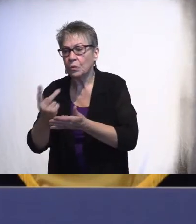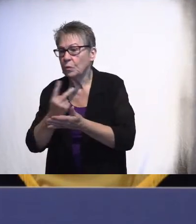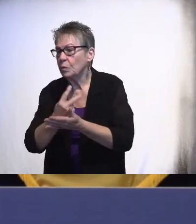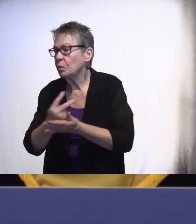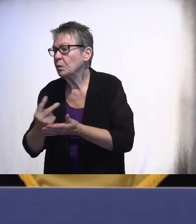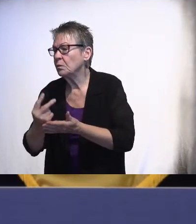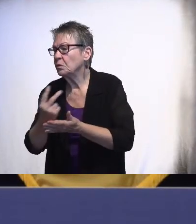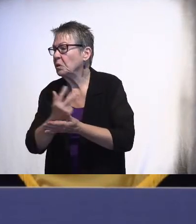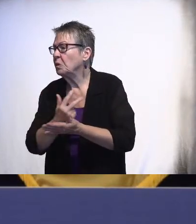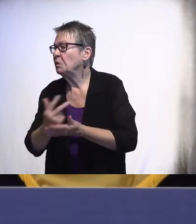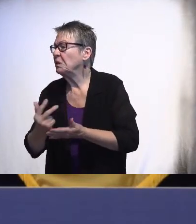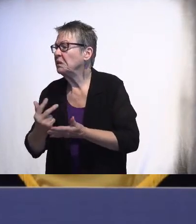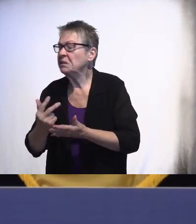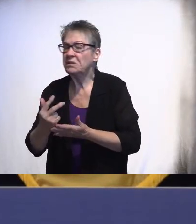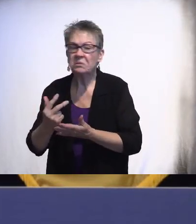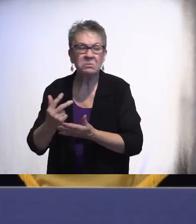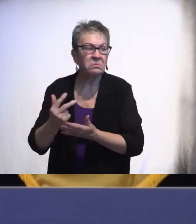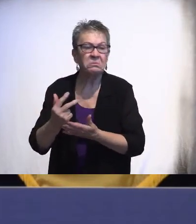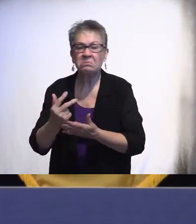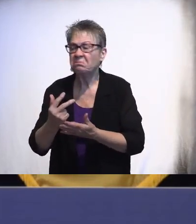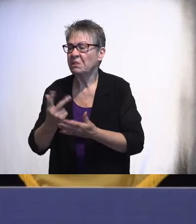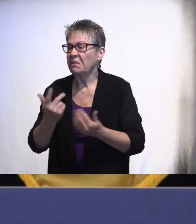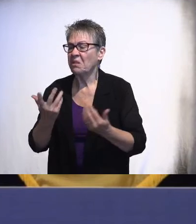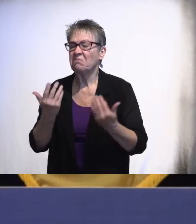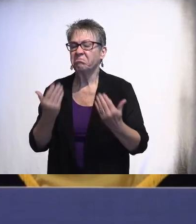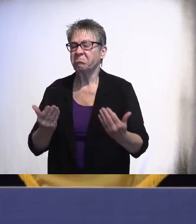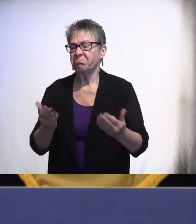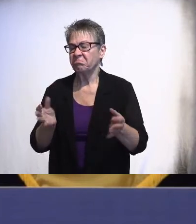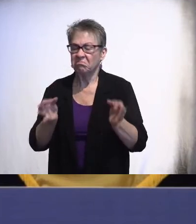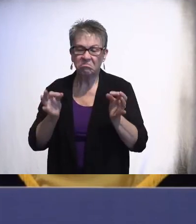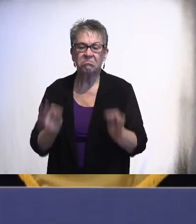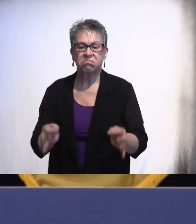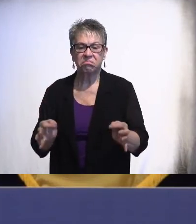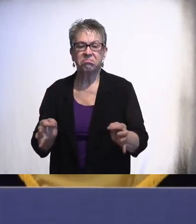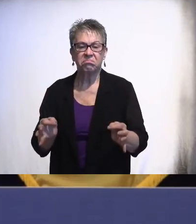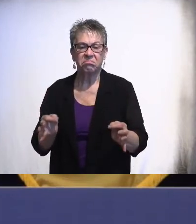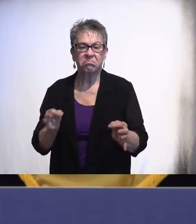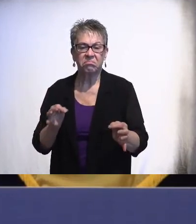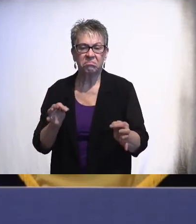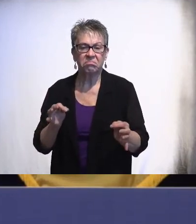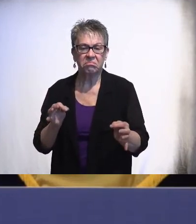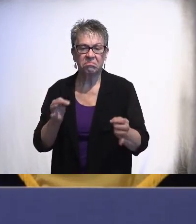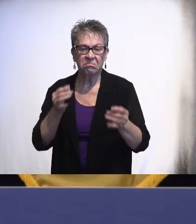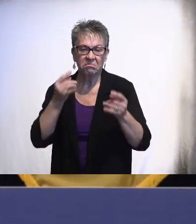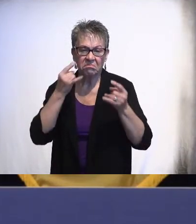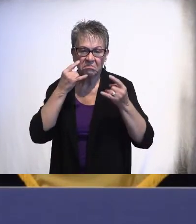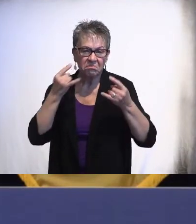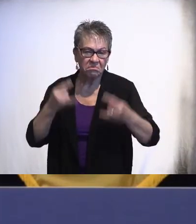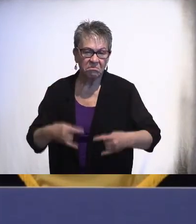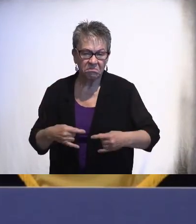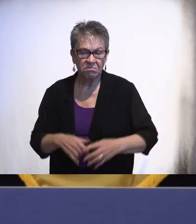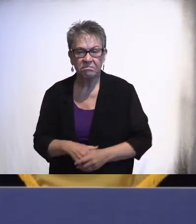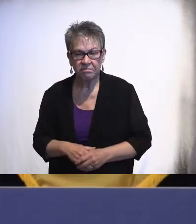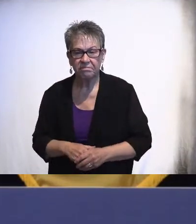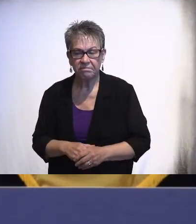that's and again, let me go through a few things here, and we'll come back to what Judy